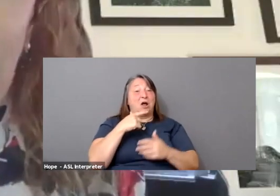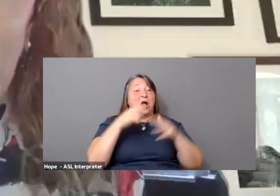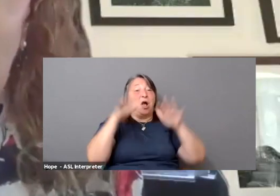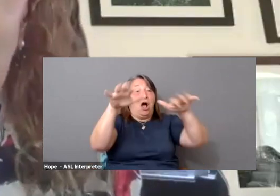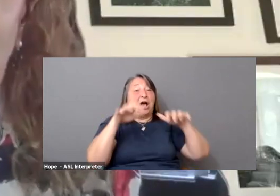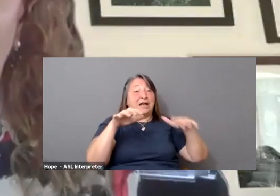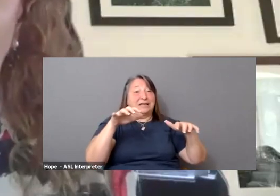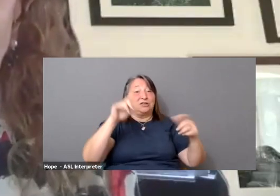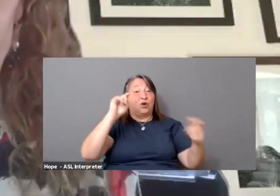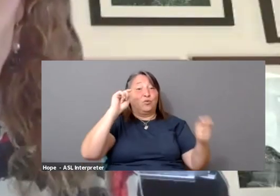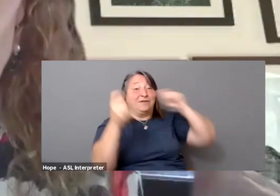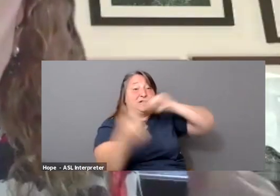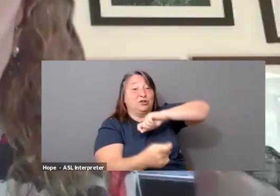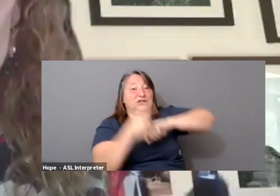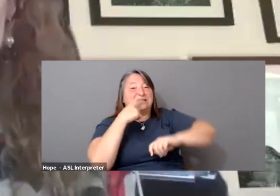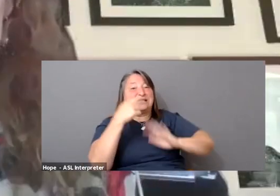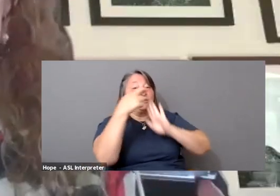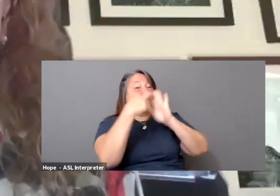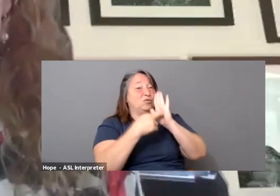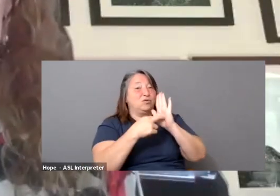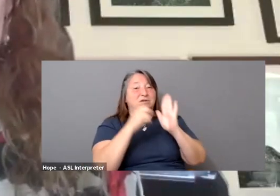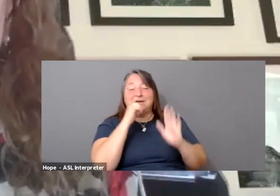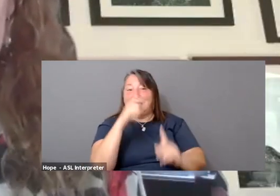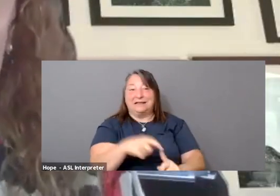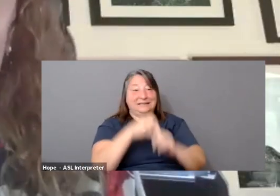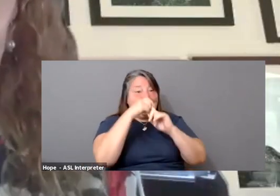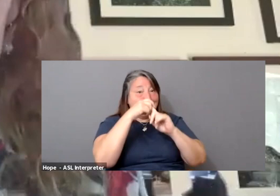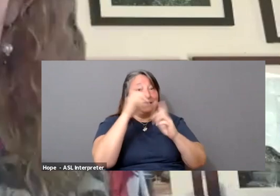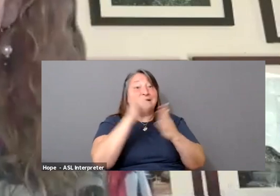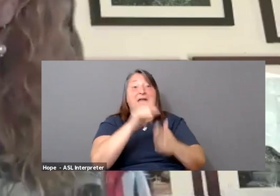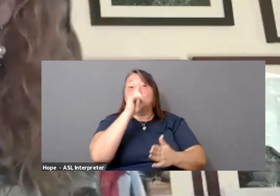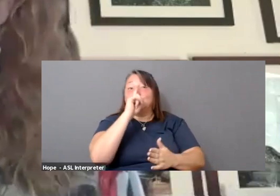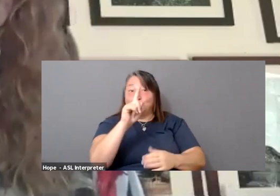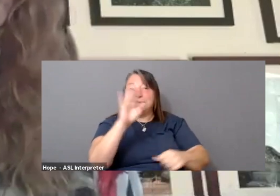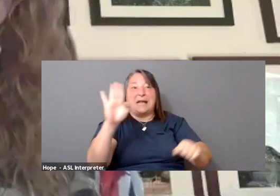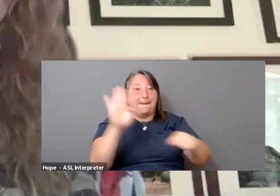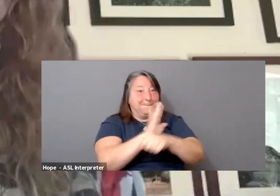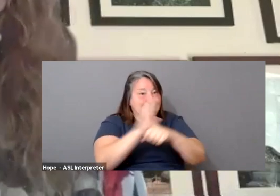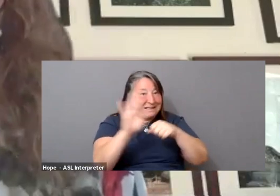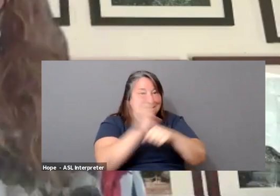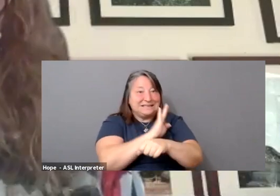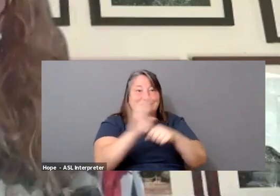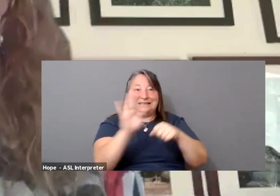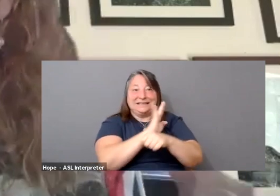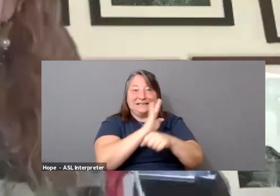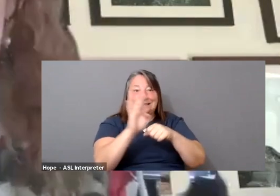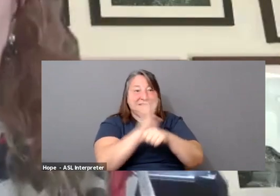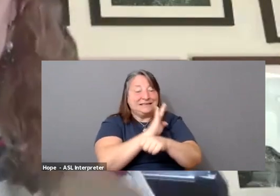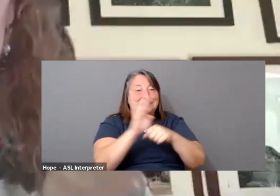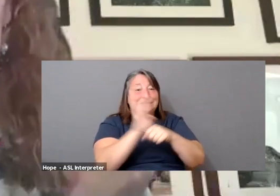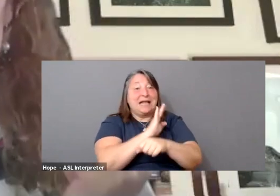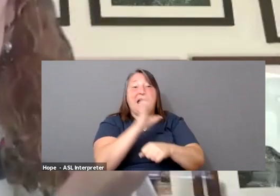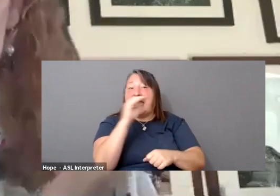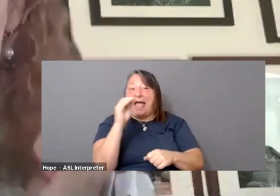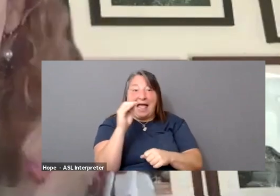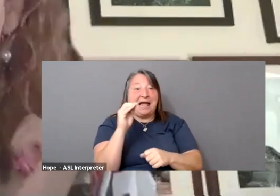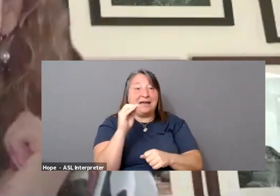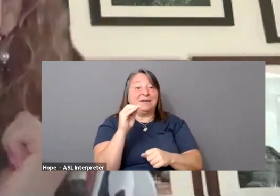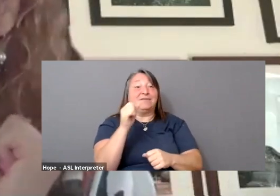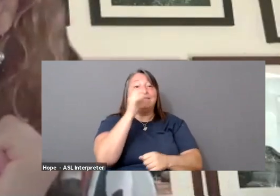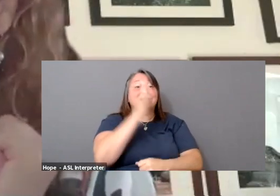the exception, and that there truly is a business imperative, and that female-led